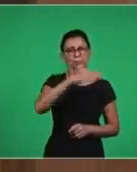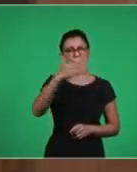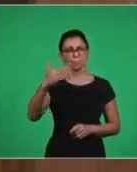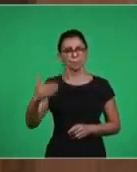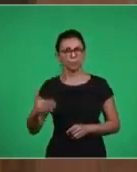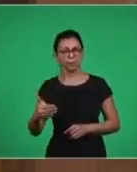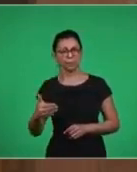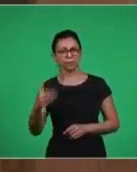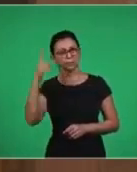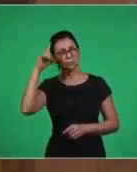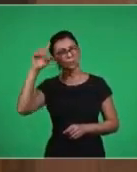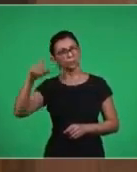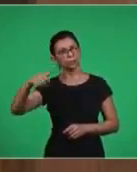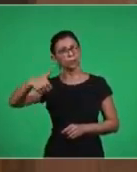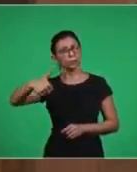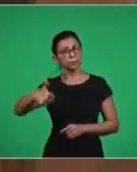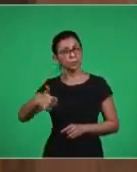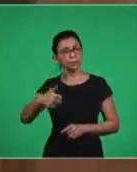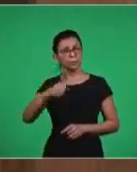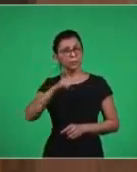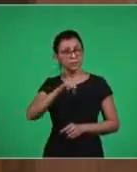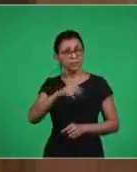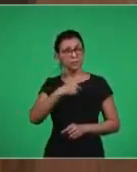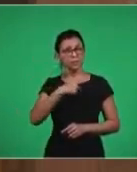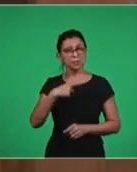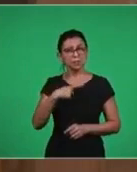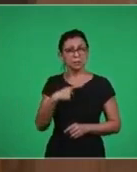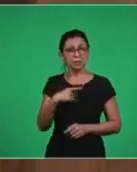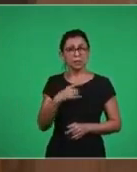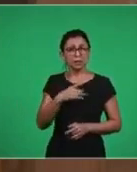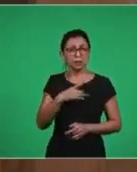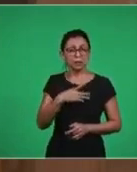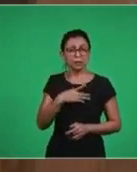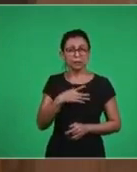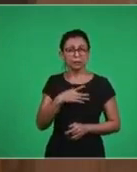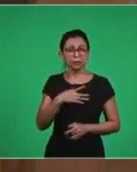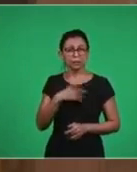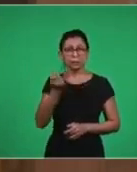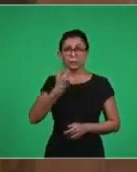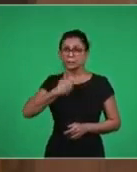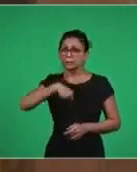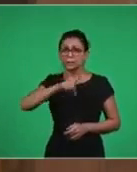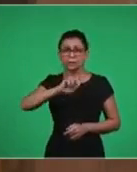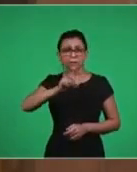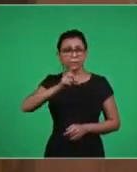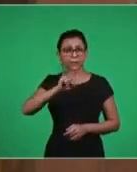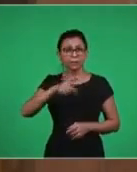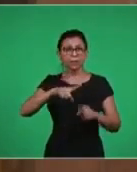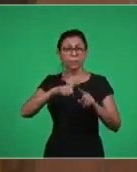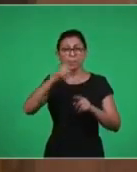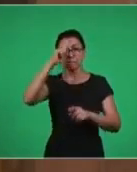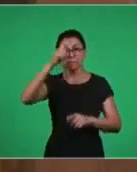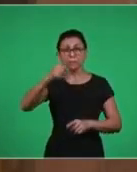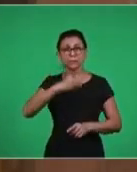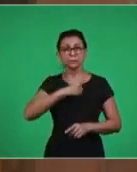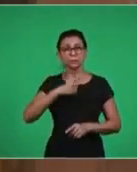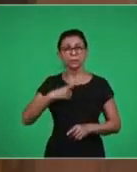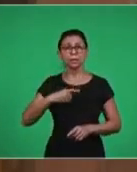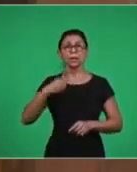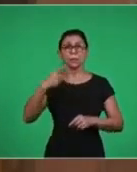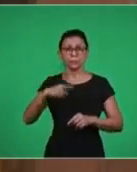If the pastor is afraid, is anxious, don't go send a deacon, but the church will be open at that time at 11